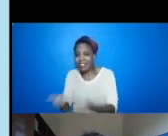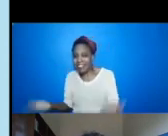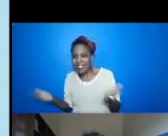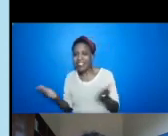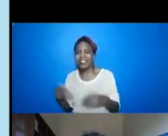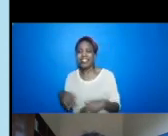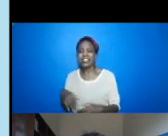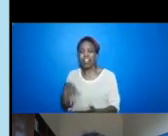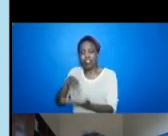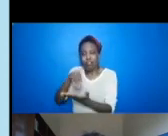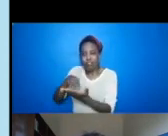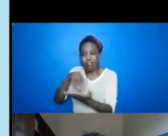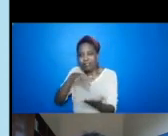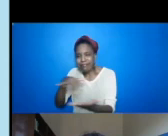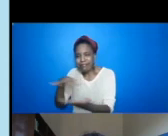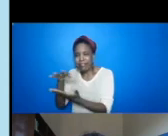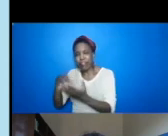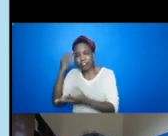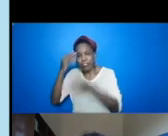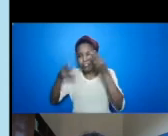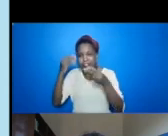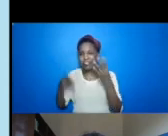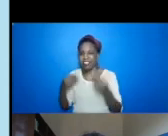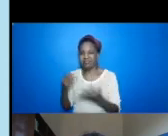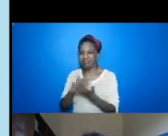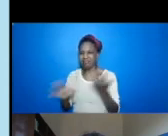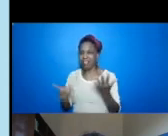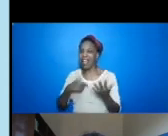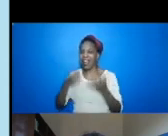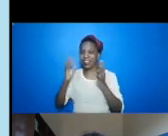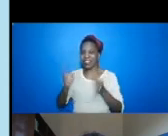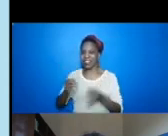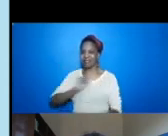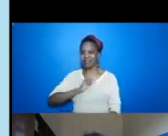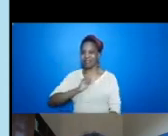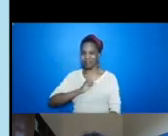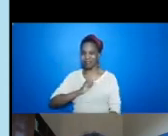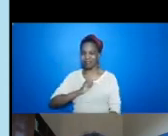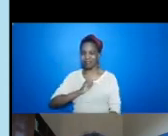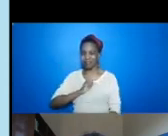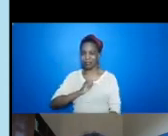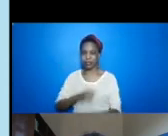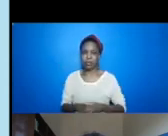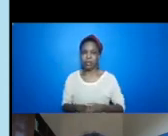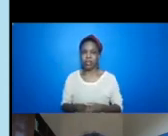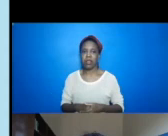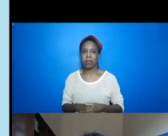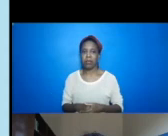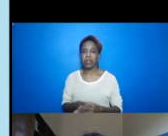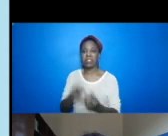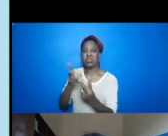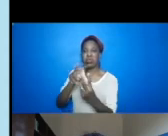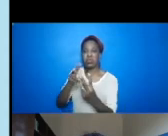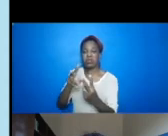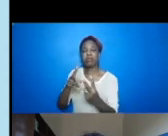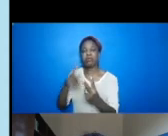that you take on are equally trauma informed, as are the social identities. And so if you were a teacher, for